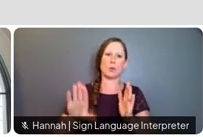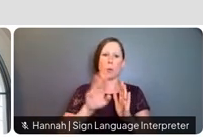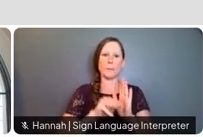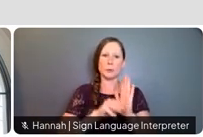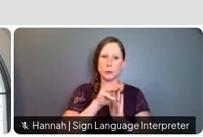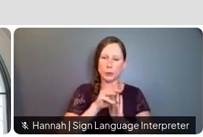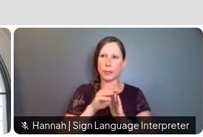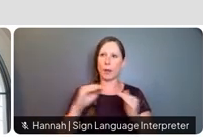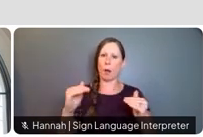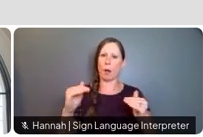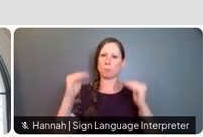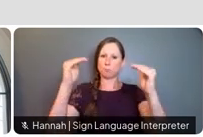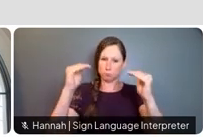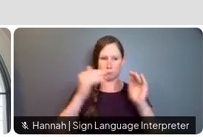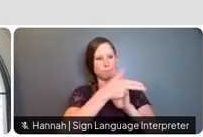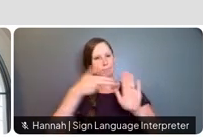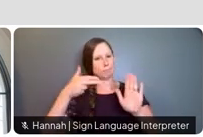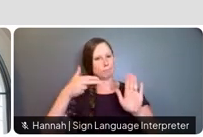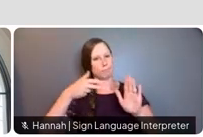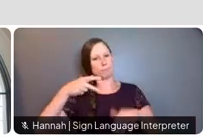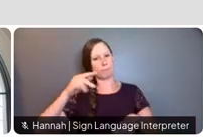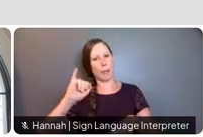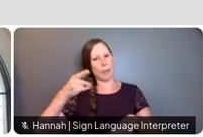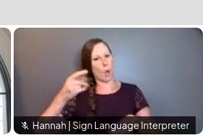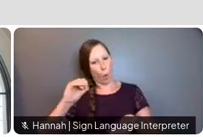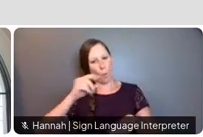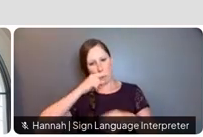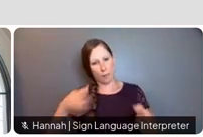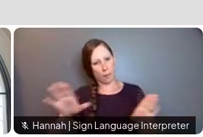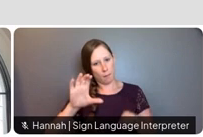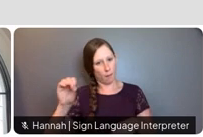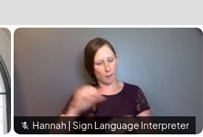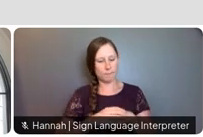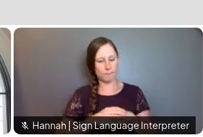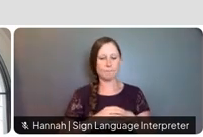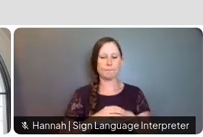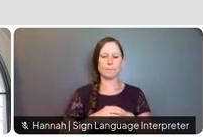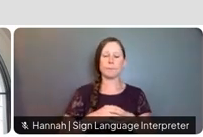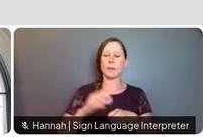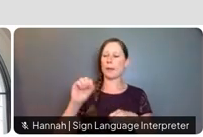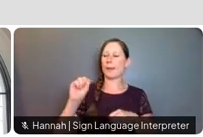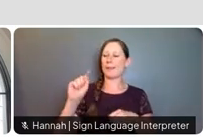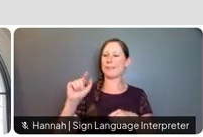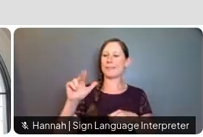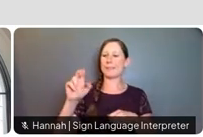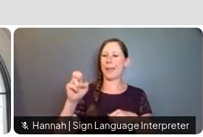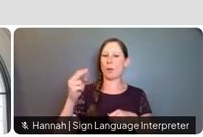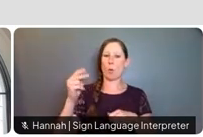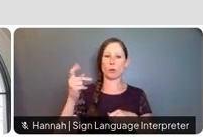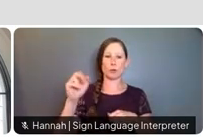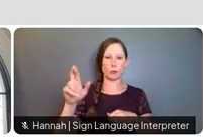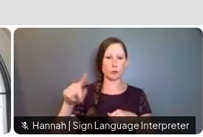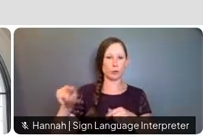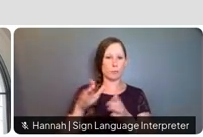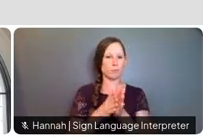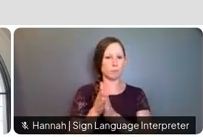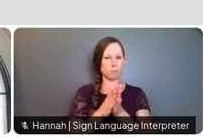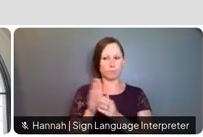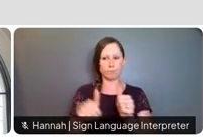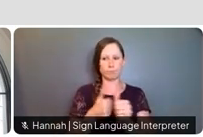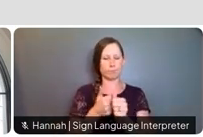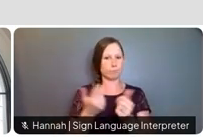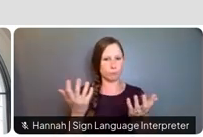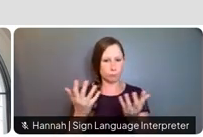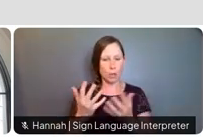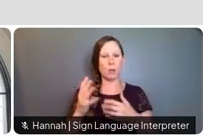when you're listed as a public company. Stakeholder motivations, this is, usually the first opportunity that the full stockholder base is going to